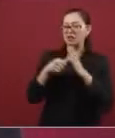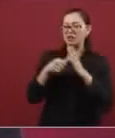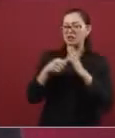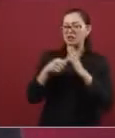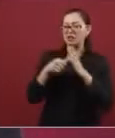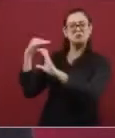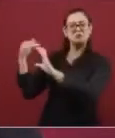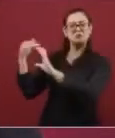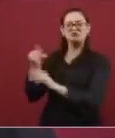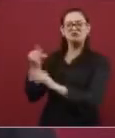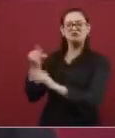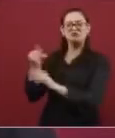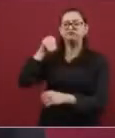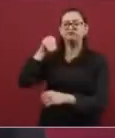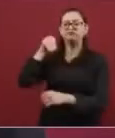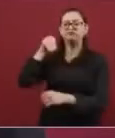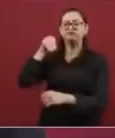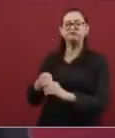Okay,